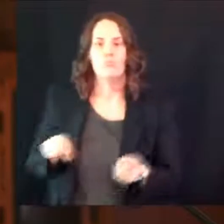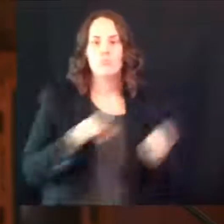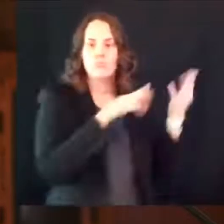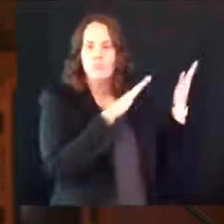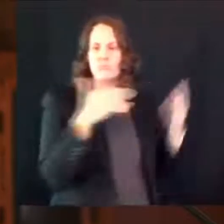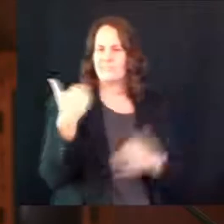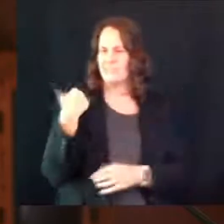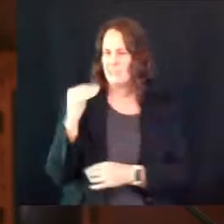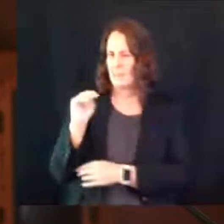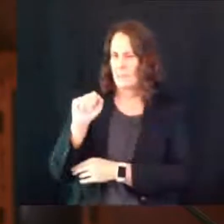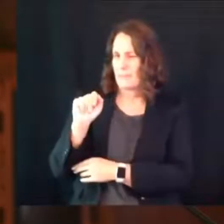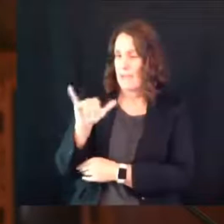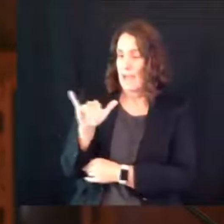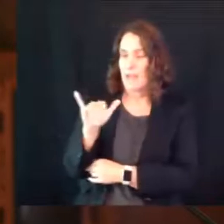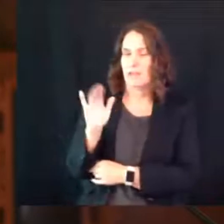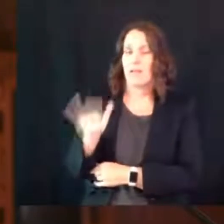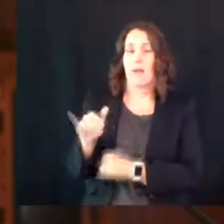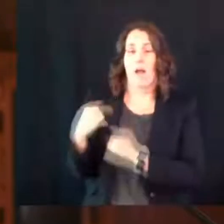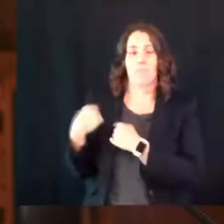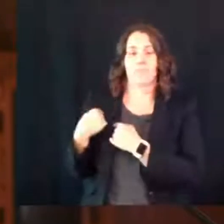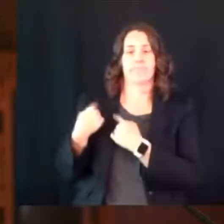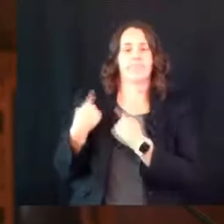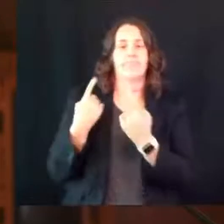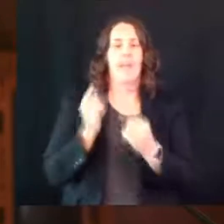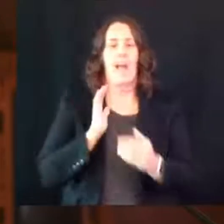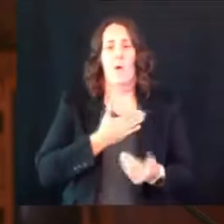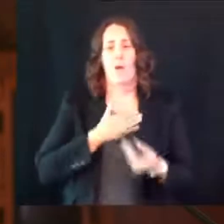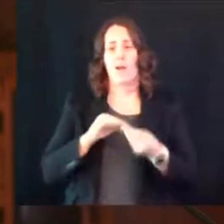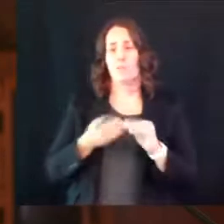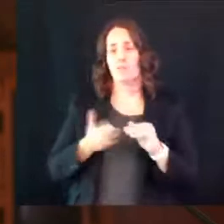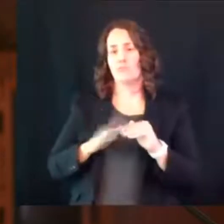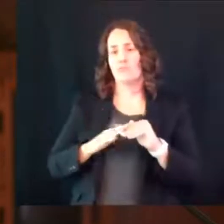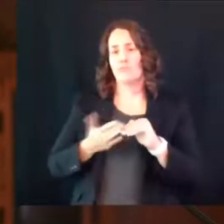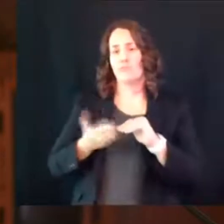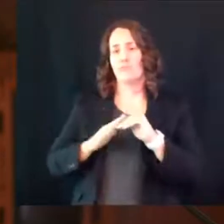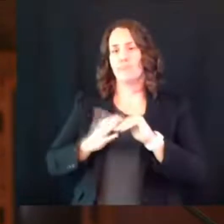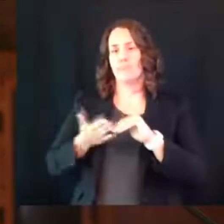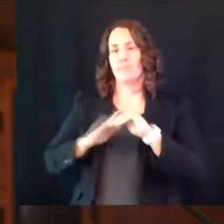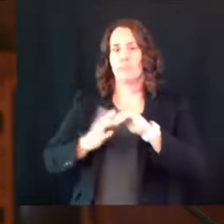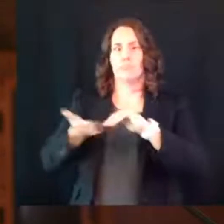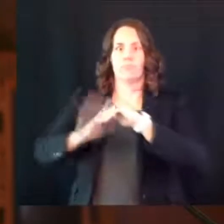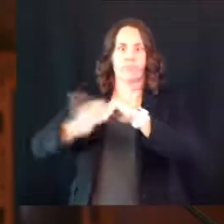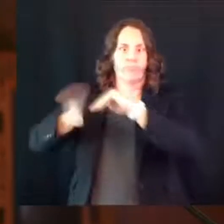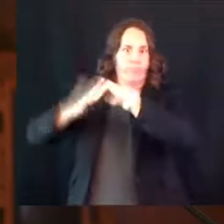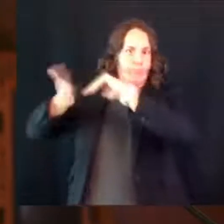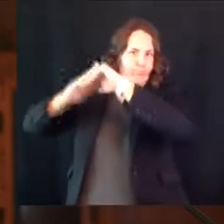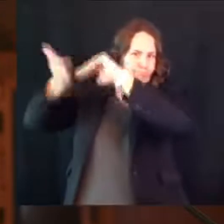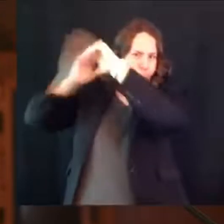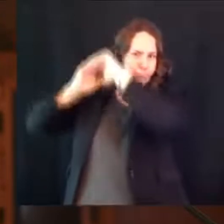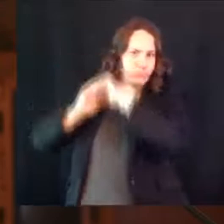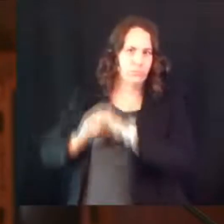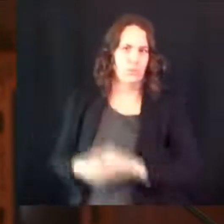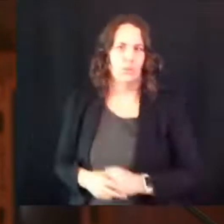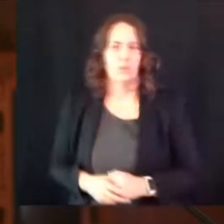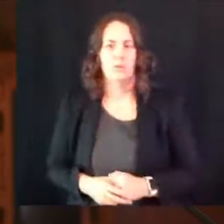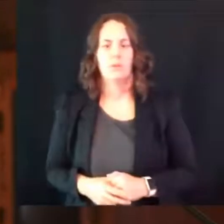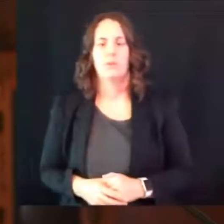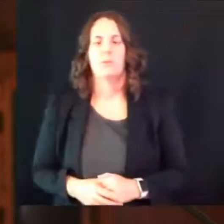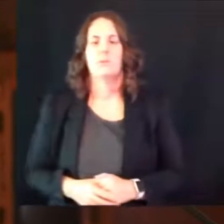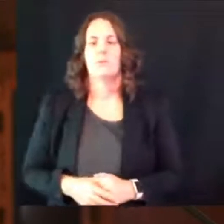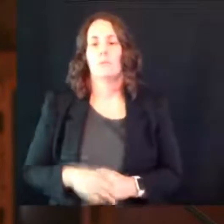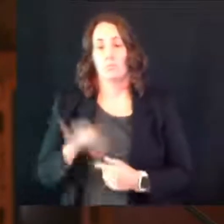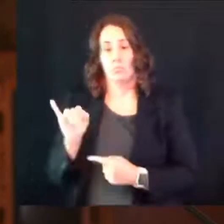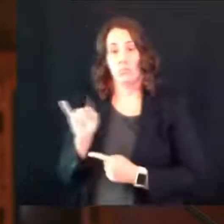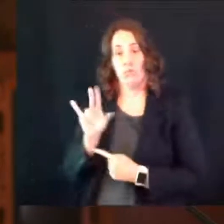surge in July that was more localized, and those jurisdictions put in place mitigation